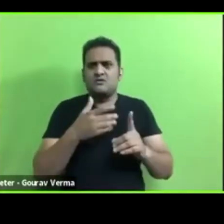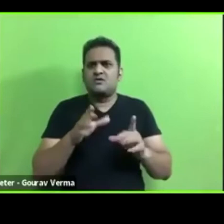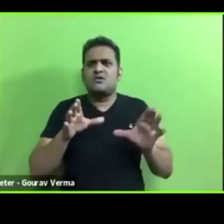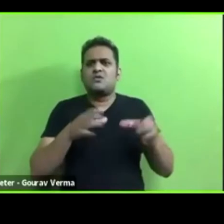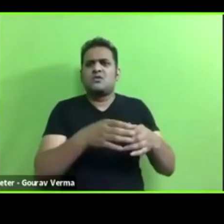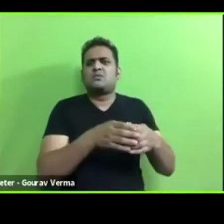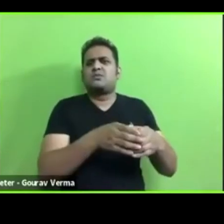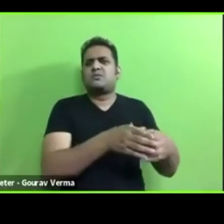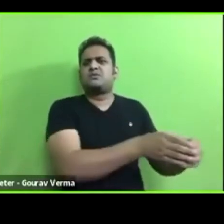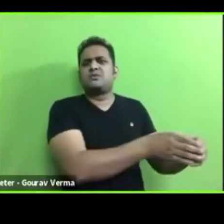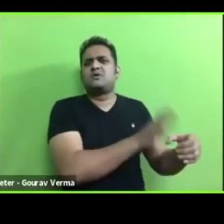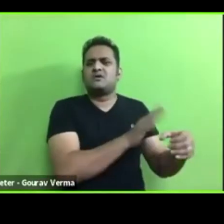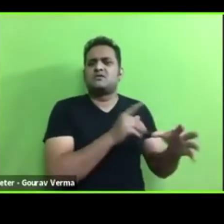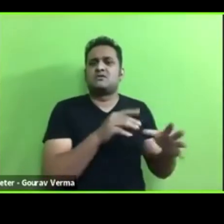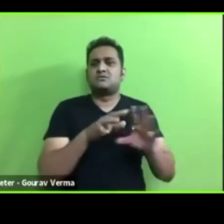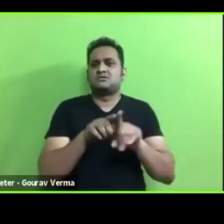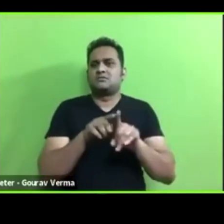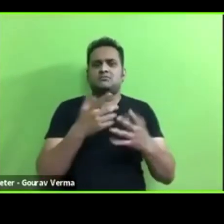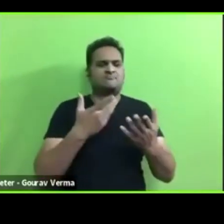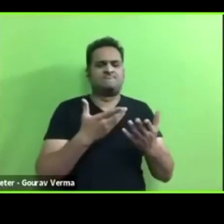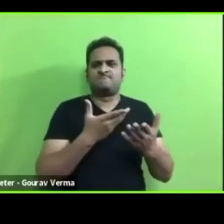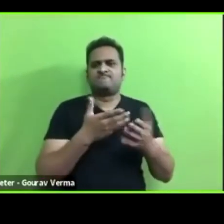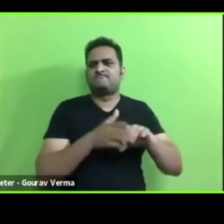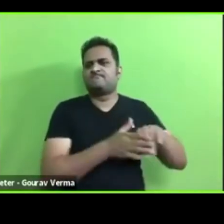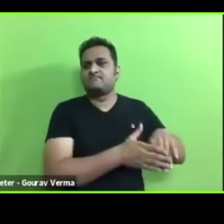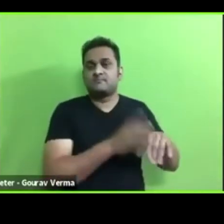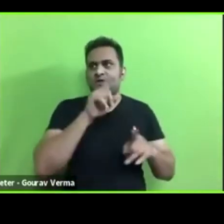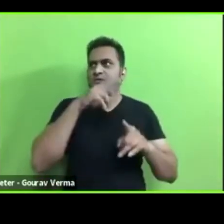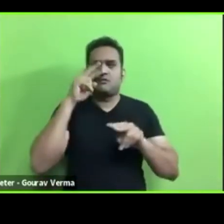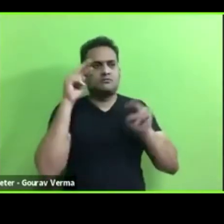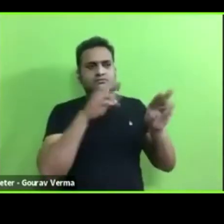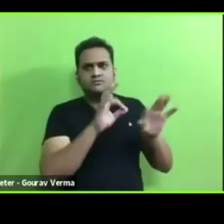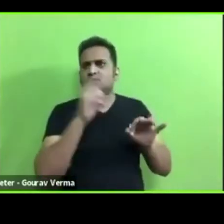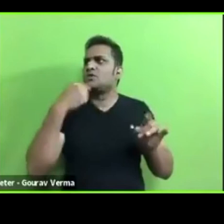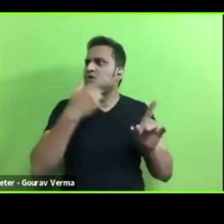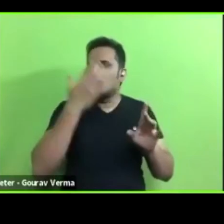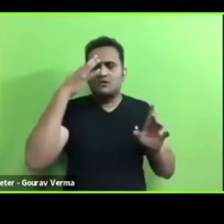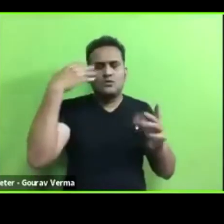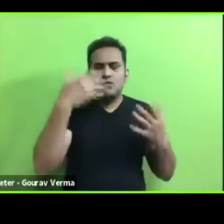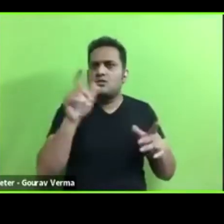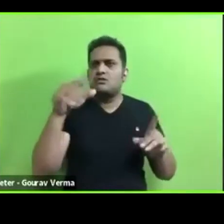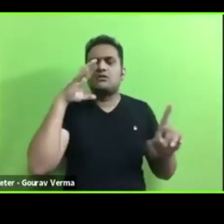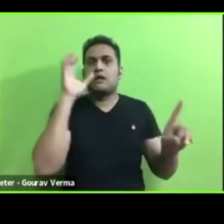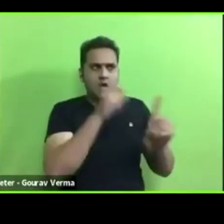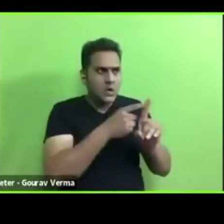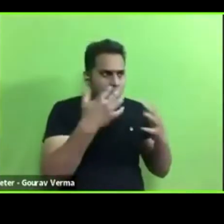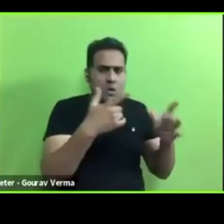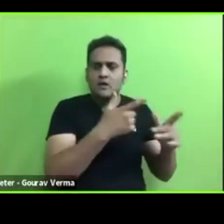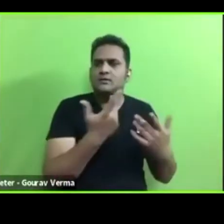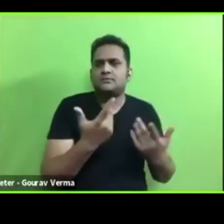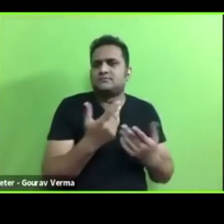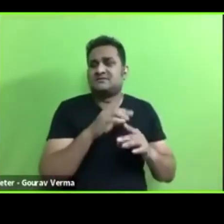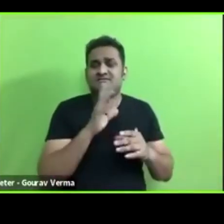world, within the world of high art. He is not seen, he is not heard, he is not recognized, he is impure, and he